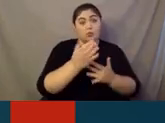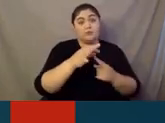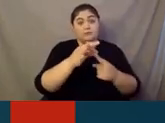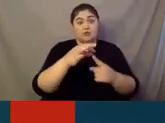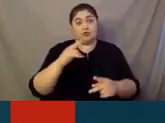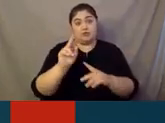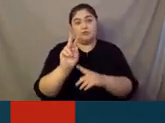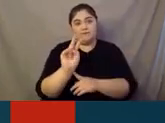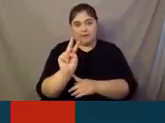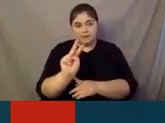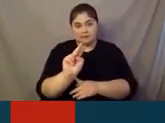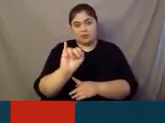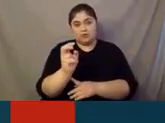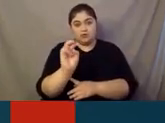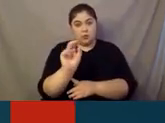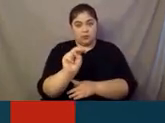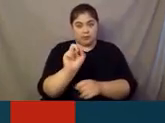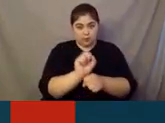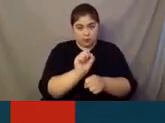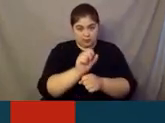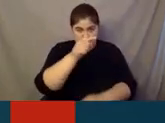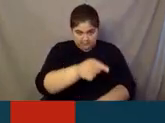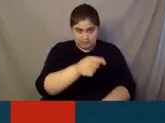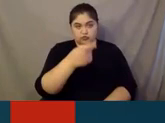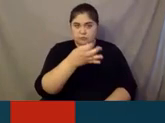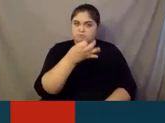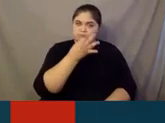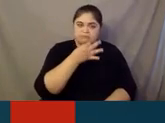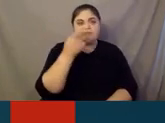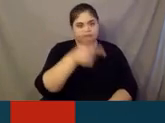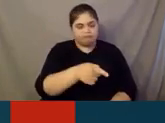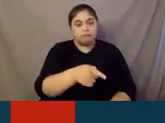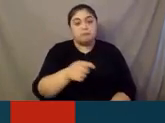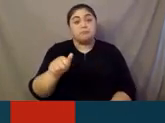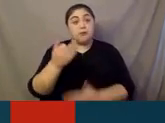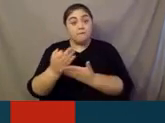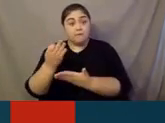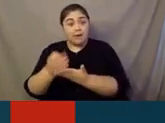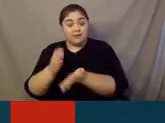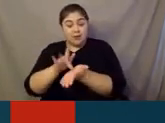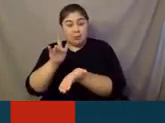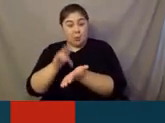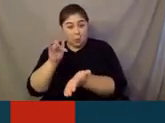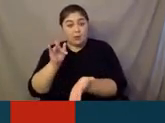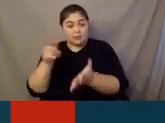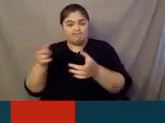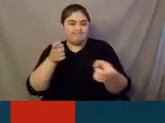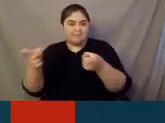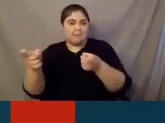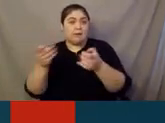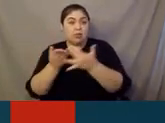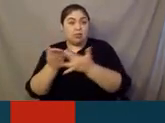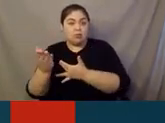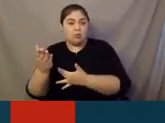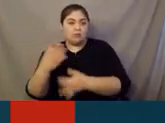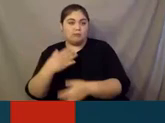is currently our resident SVB elder abuse expert. And the financial exploitation is dealt with through the white